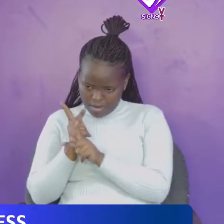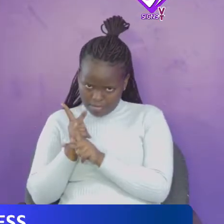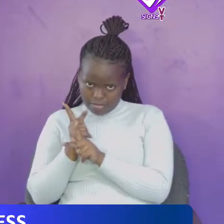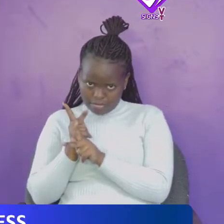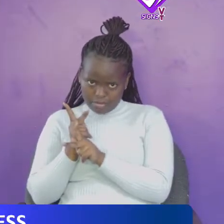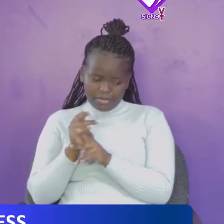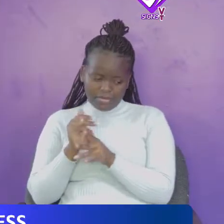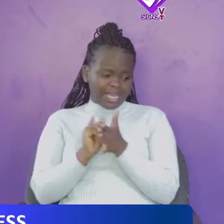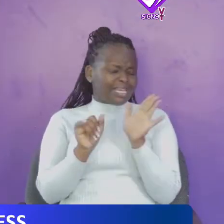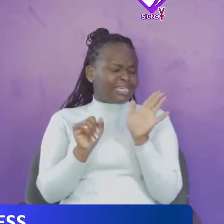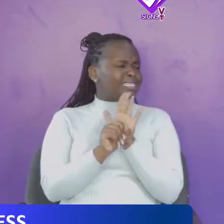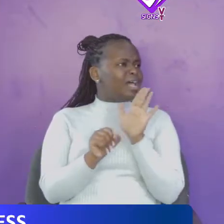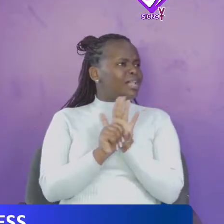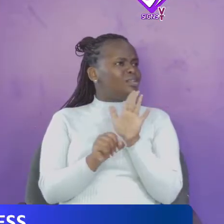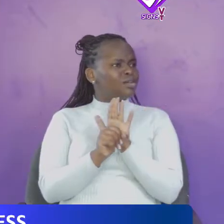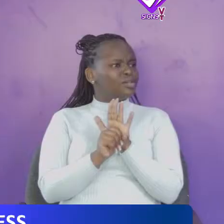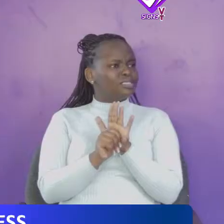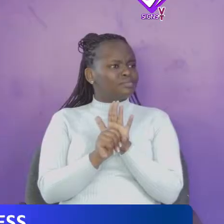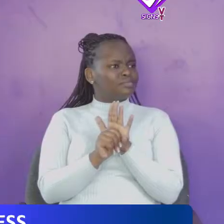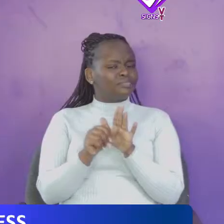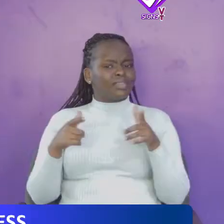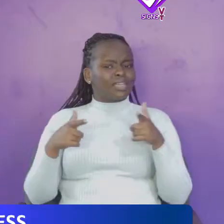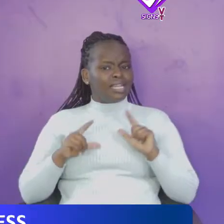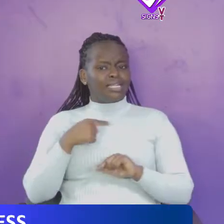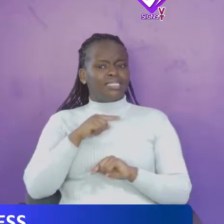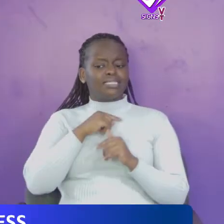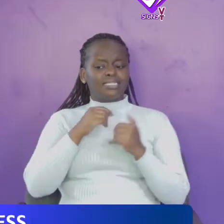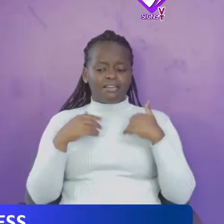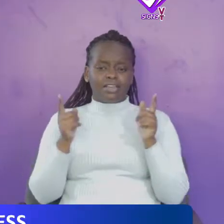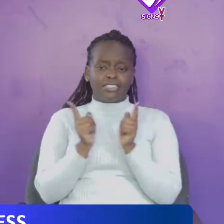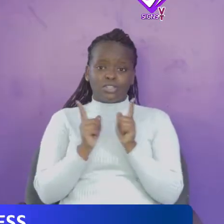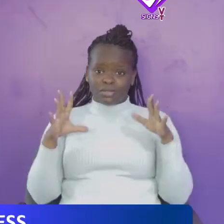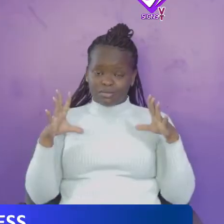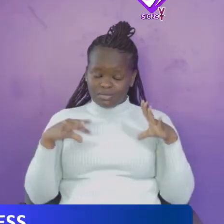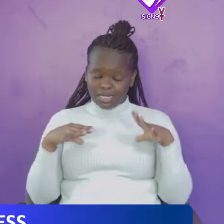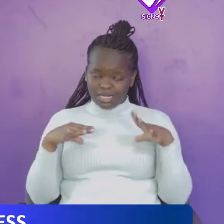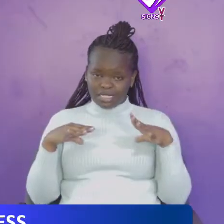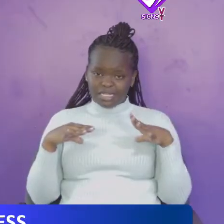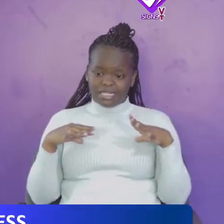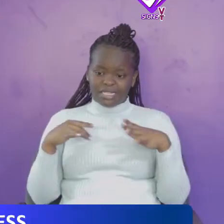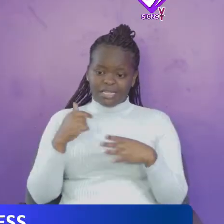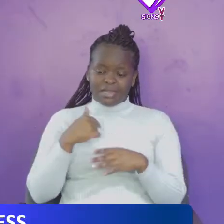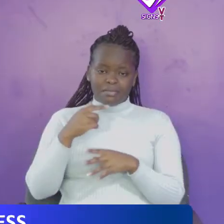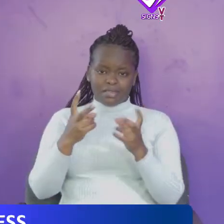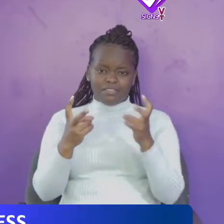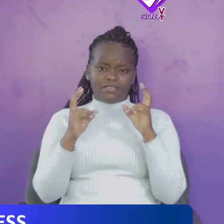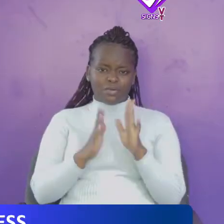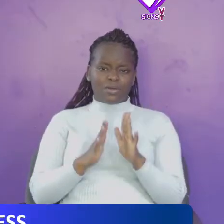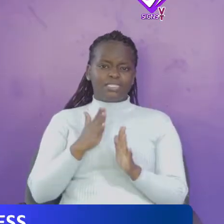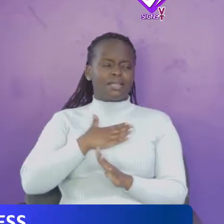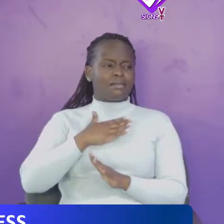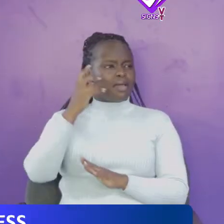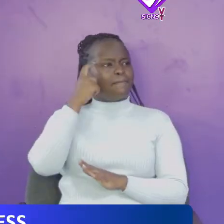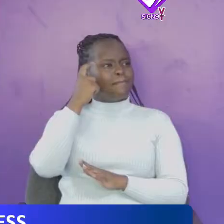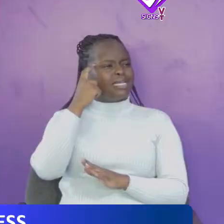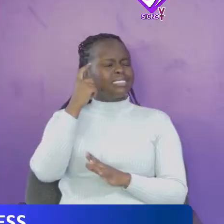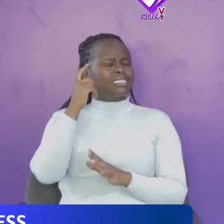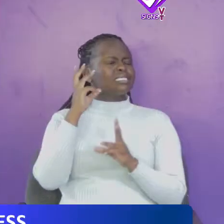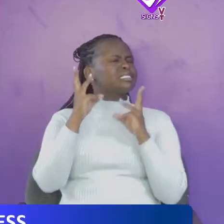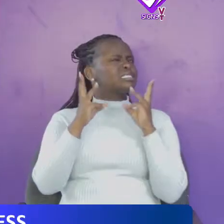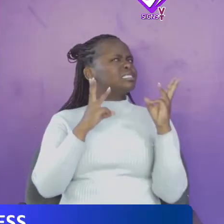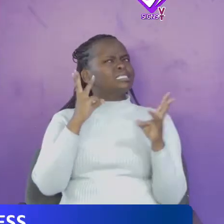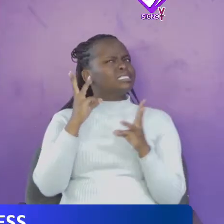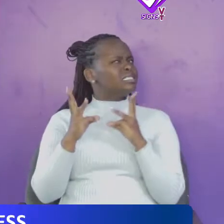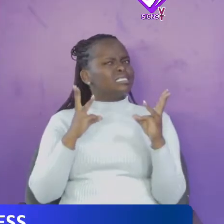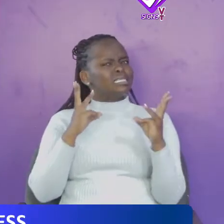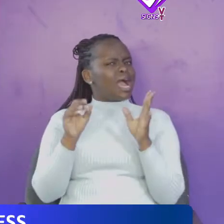a whole lot. And I want us to go for a short break. Eh? I know our viewers and my mind also now is boggled. That is a lot of